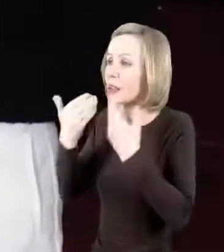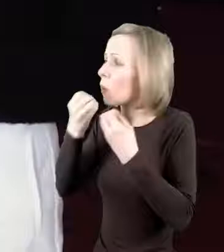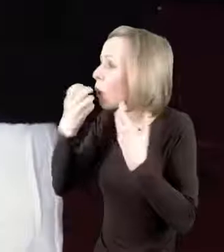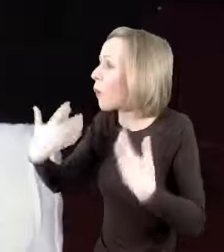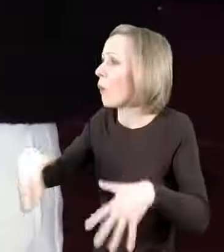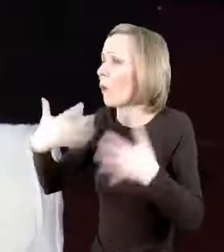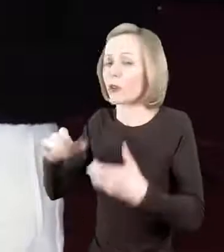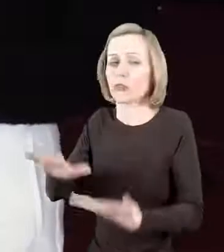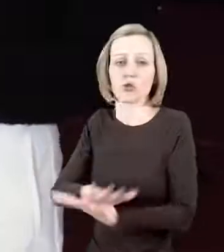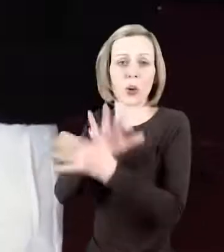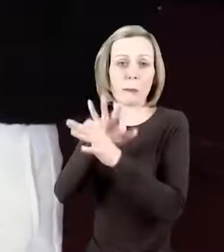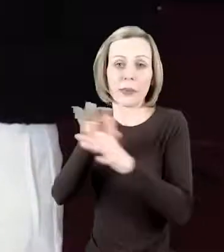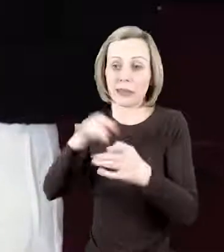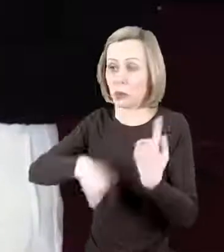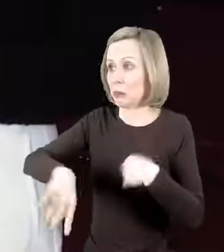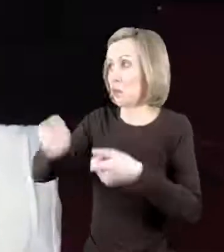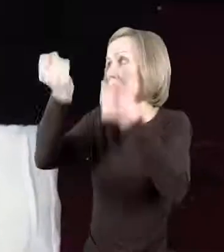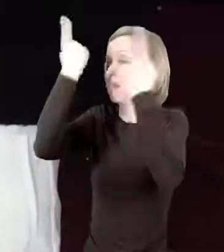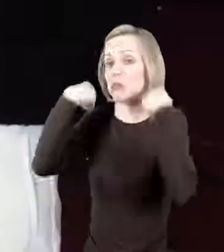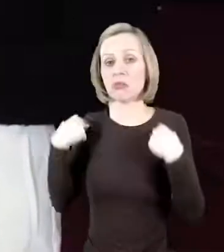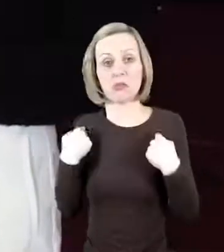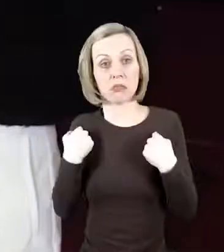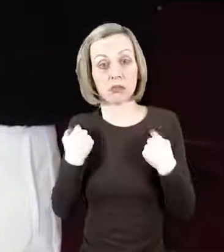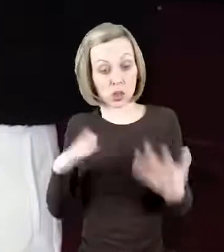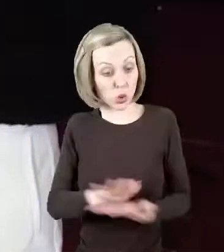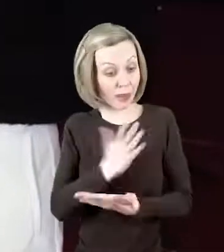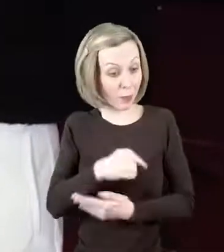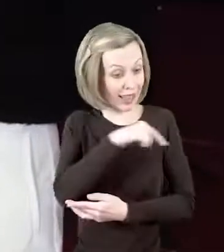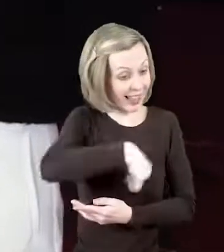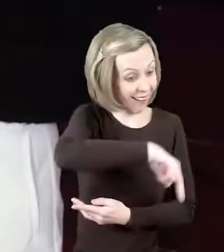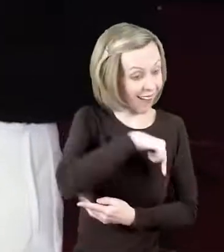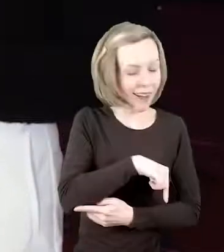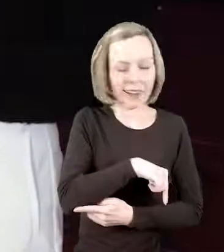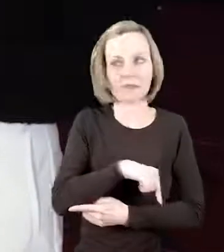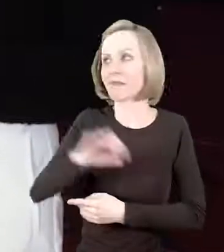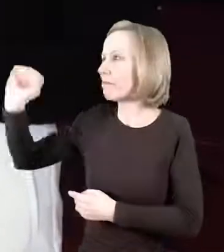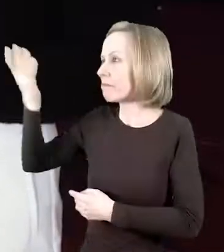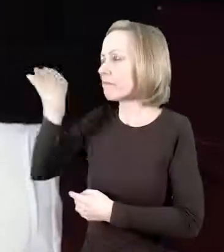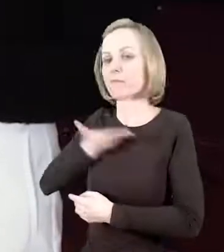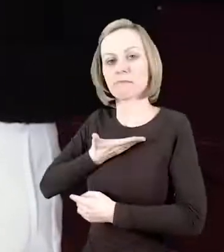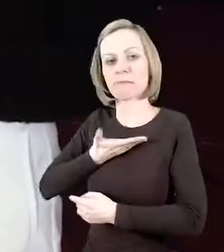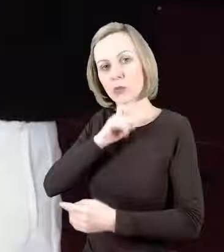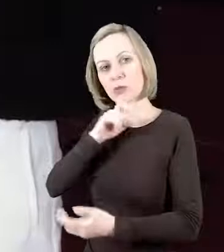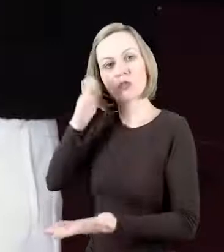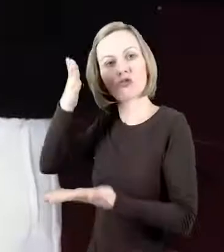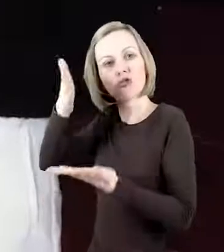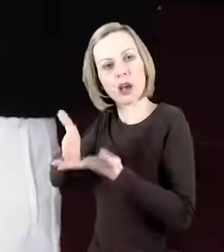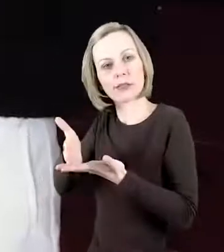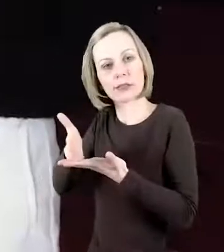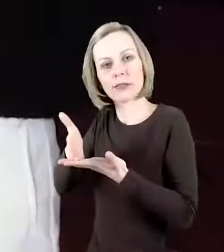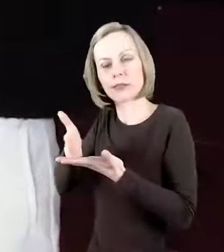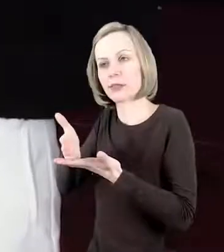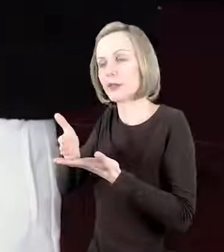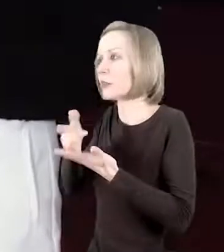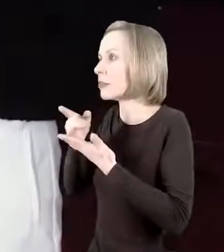that goes beyond our understanding. Not peace or joy from this world, but from you. As we put our trust in you,